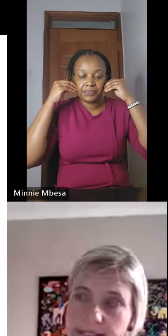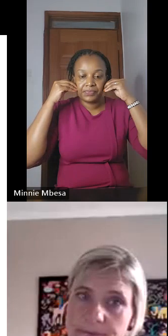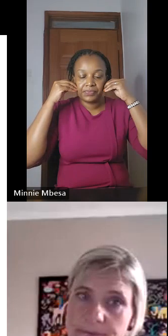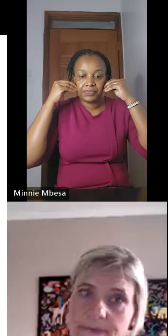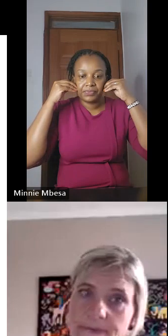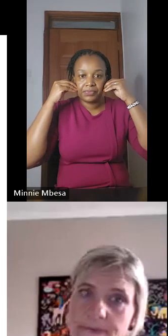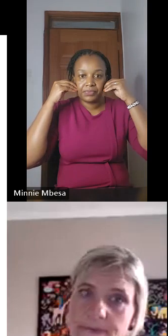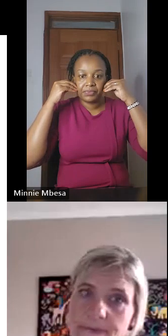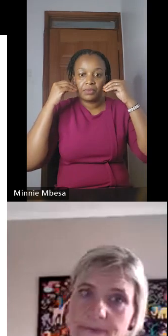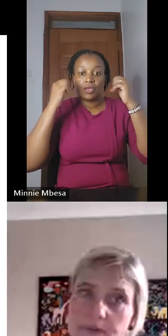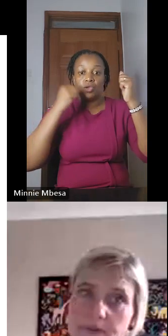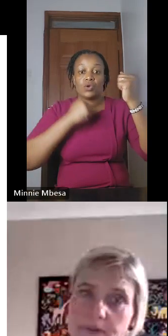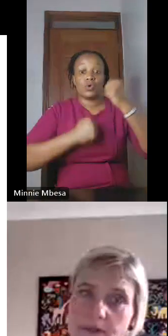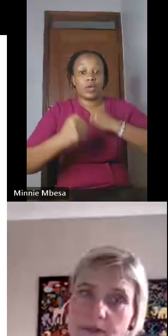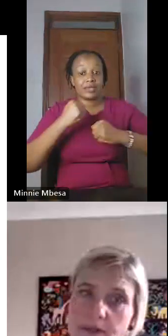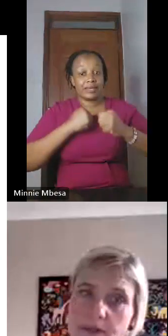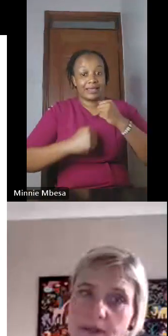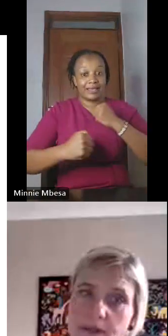Rwanda,